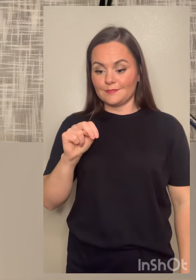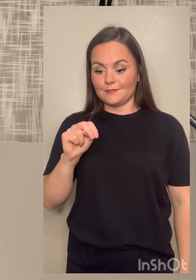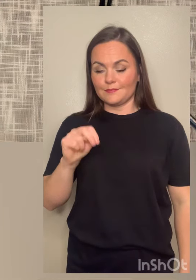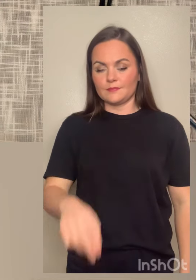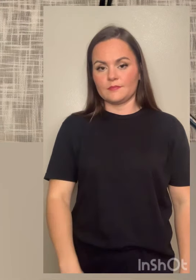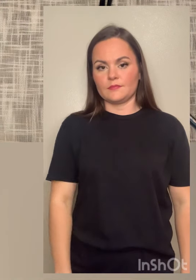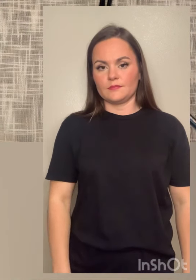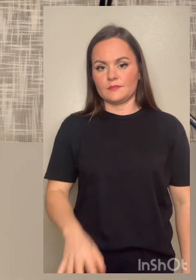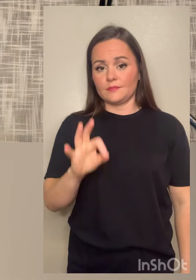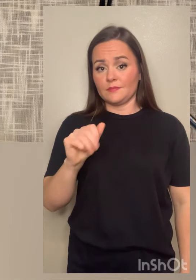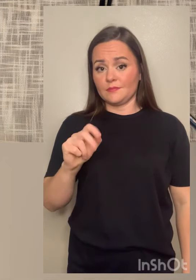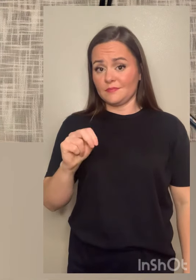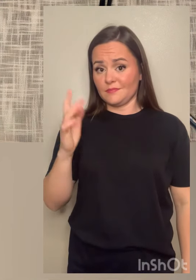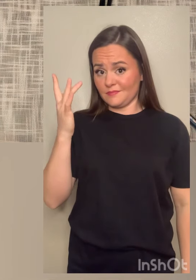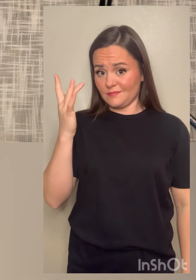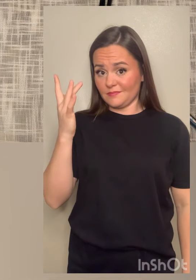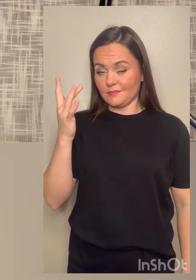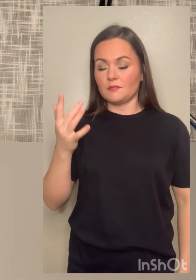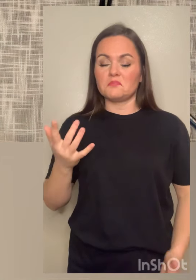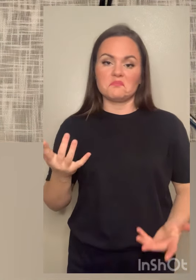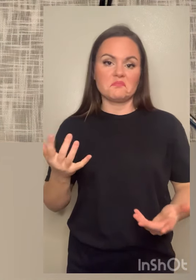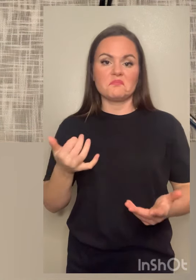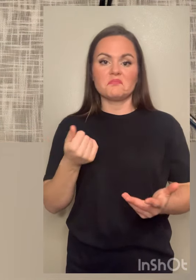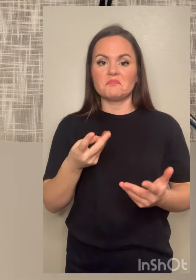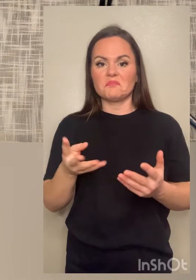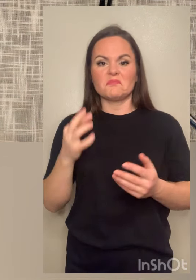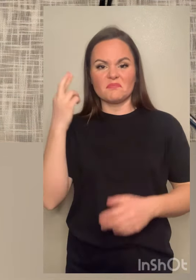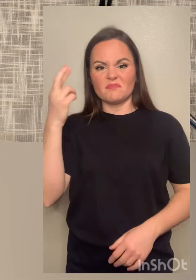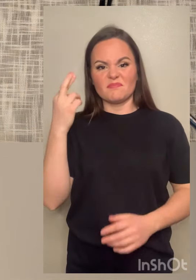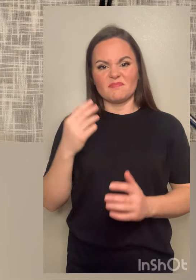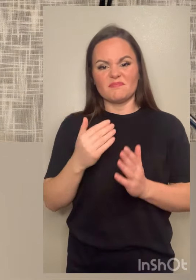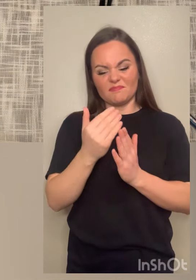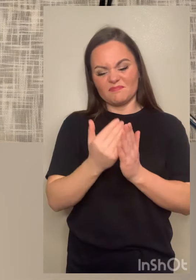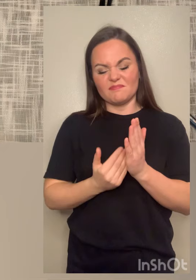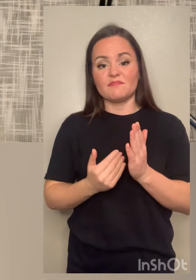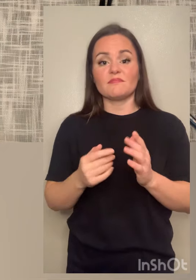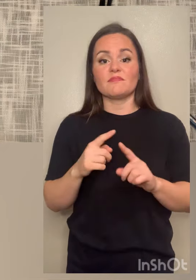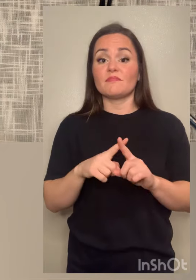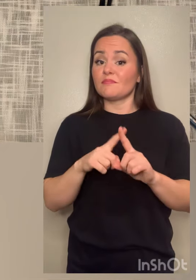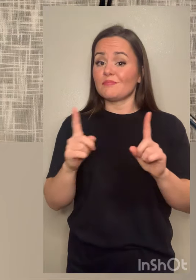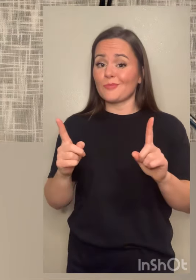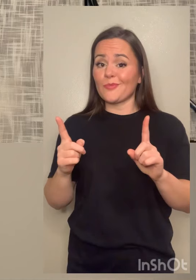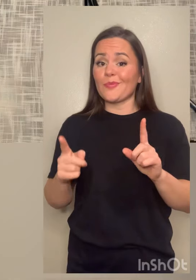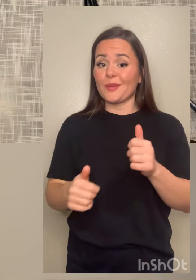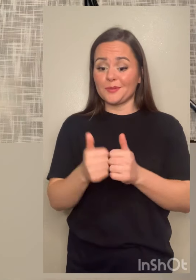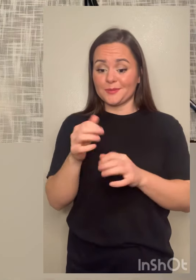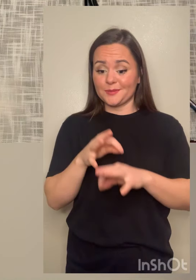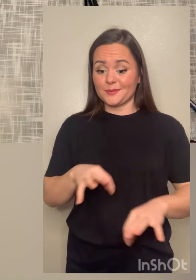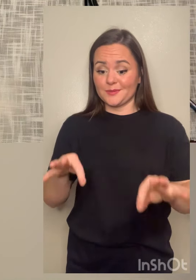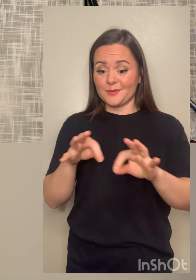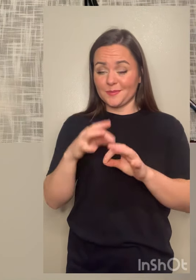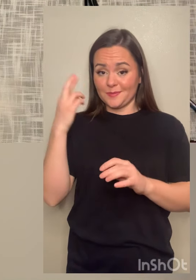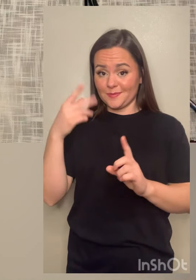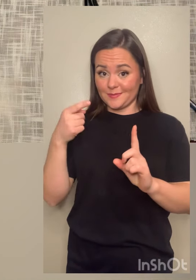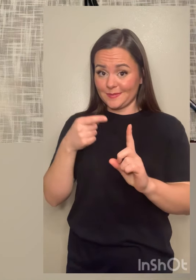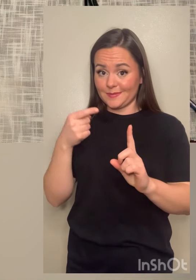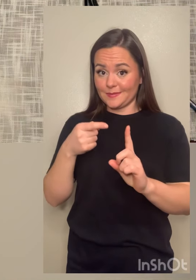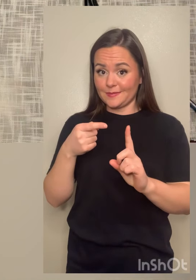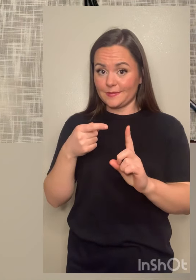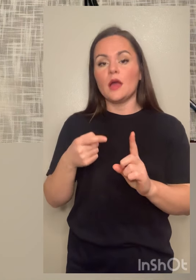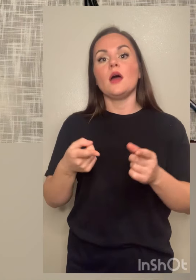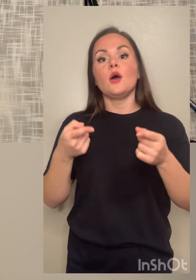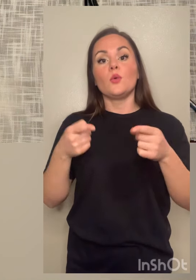You will need a fan. There are a few reasons that you need a fan for your seedlings, but mainly it's to get